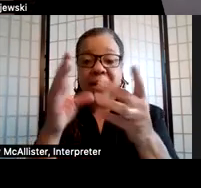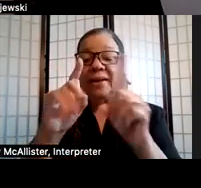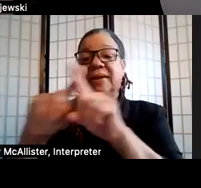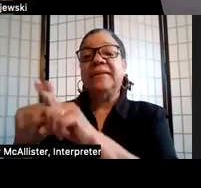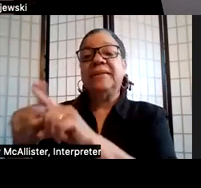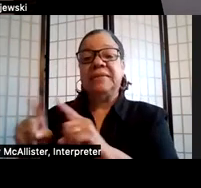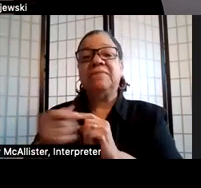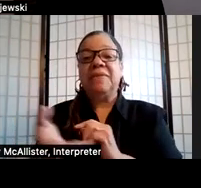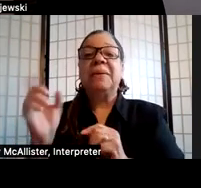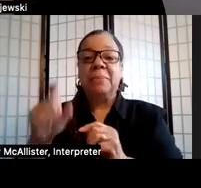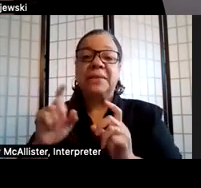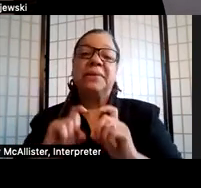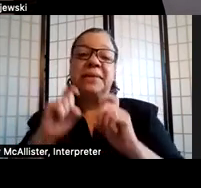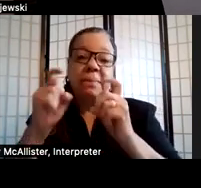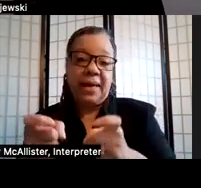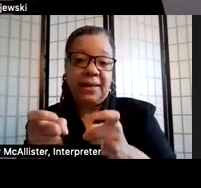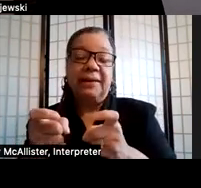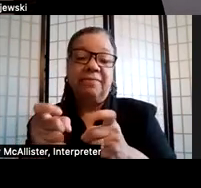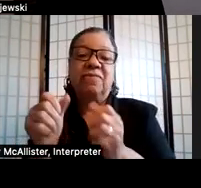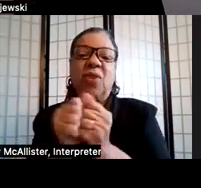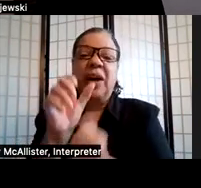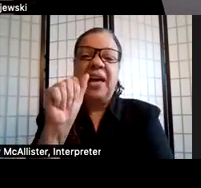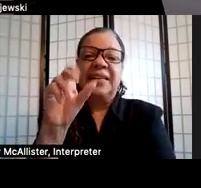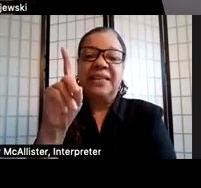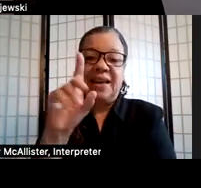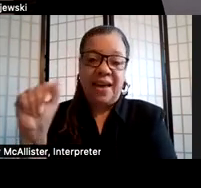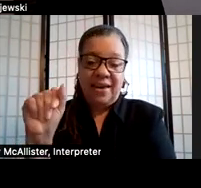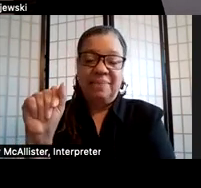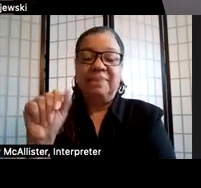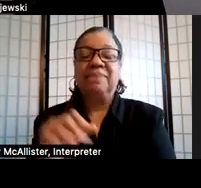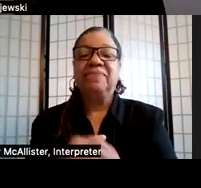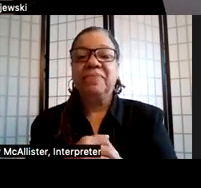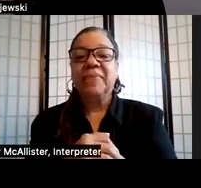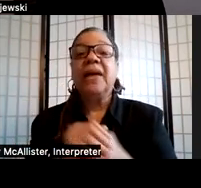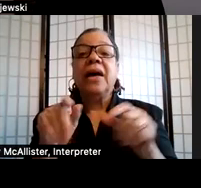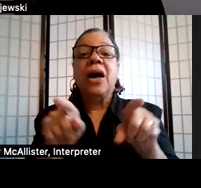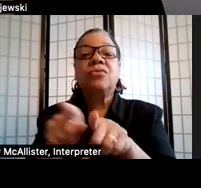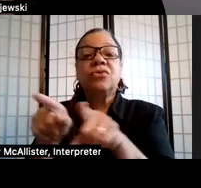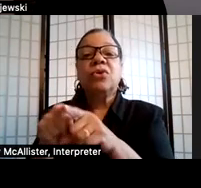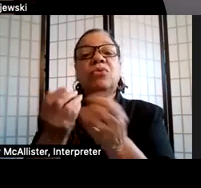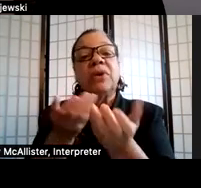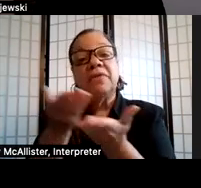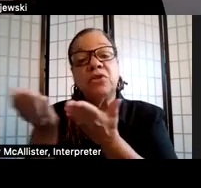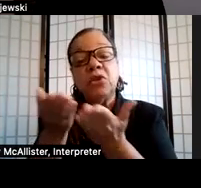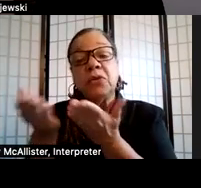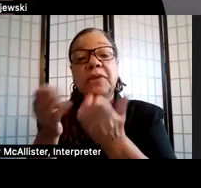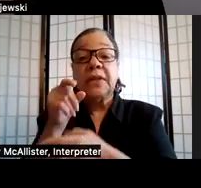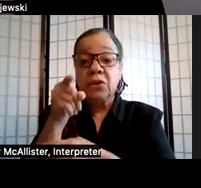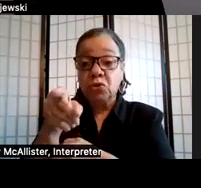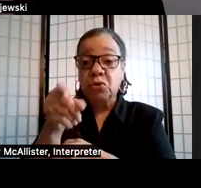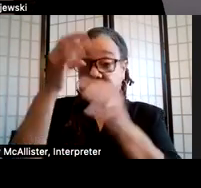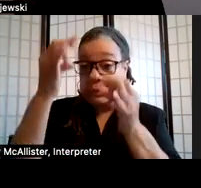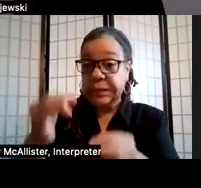be provided in the name of providing effective communication. There are also services that you can decide